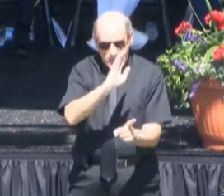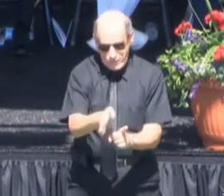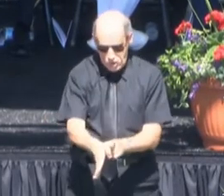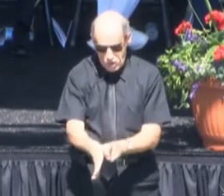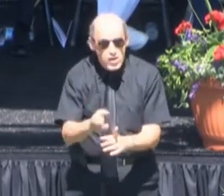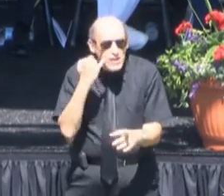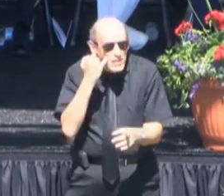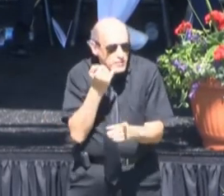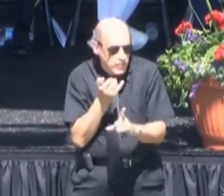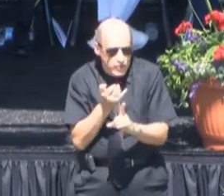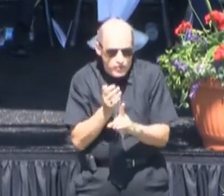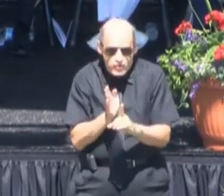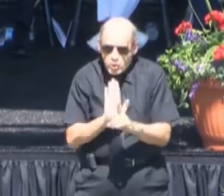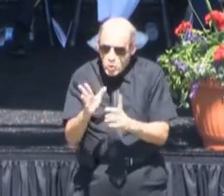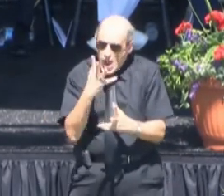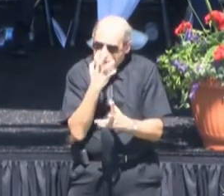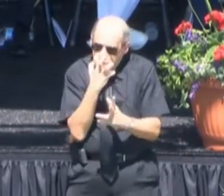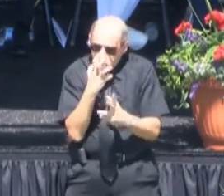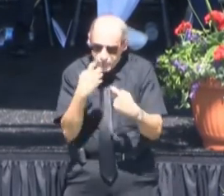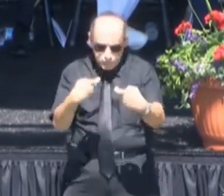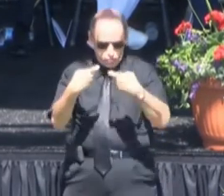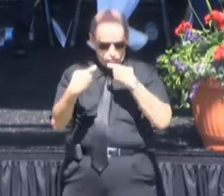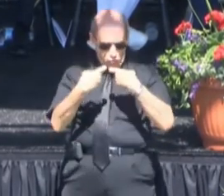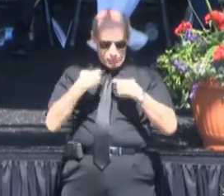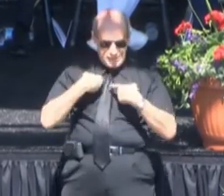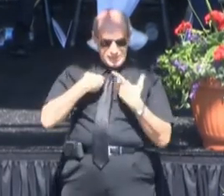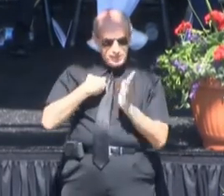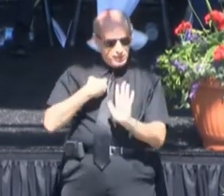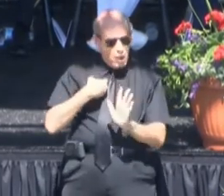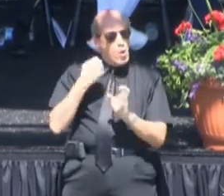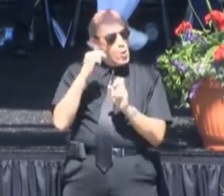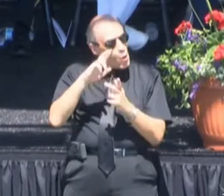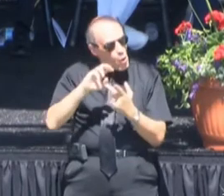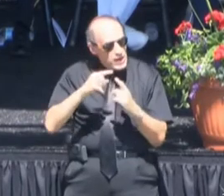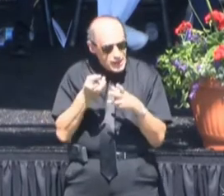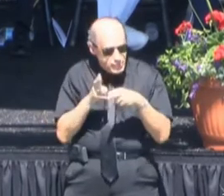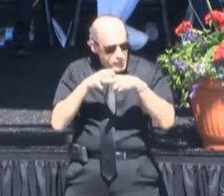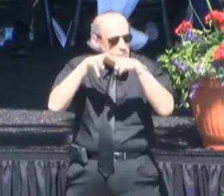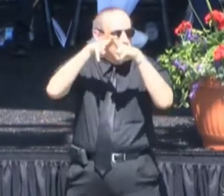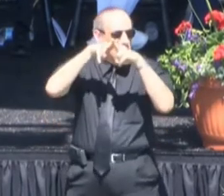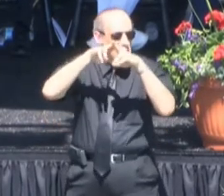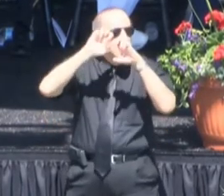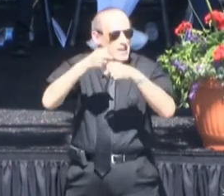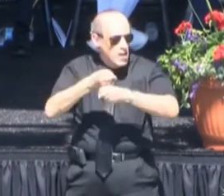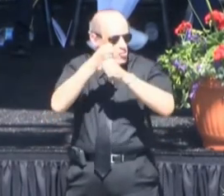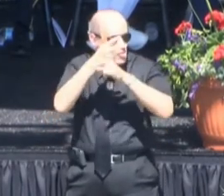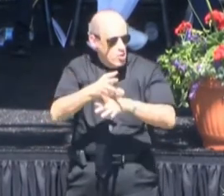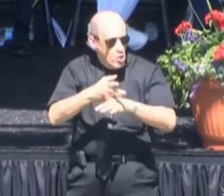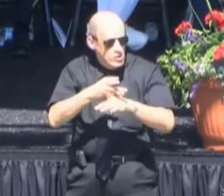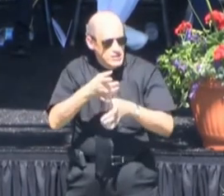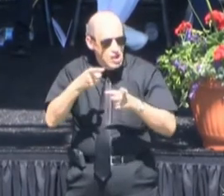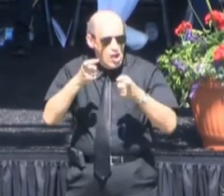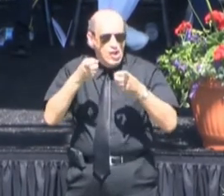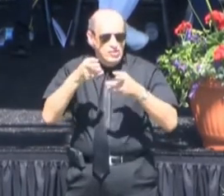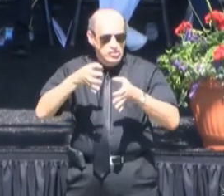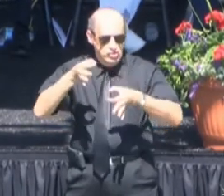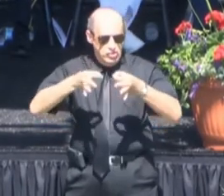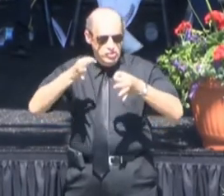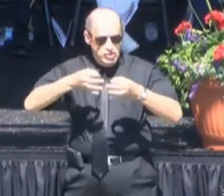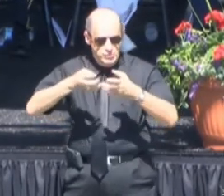you allow your anger to control your actions or allow it to build up, then it can cause lapses in judgment.